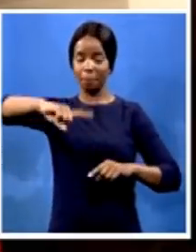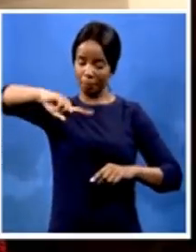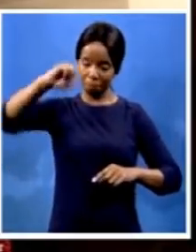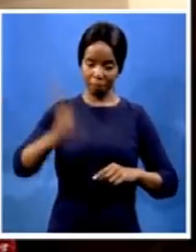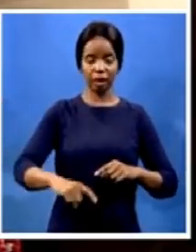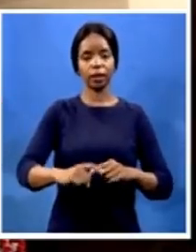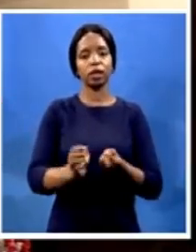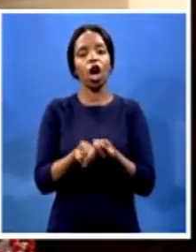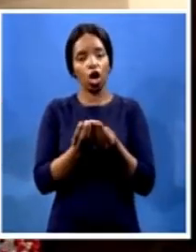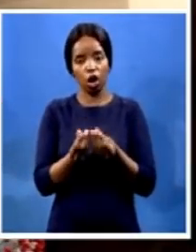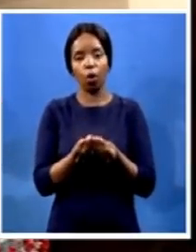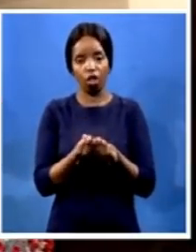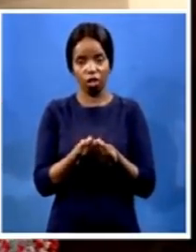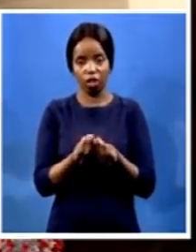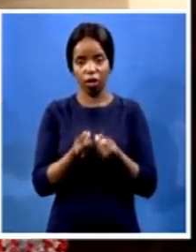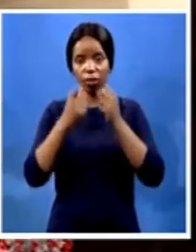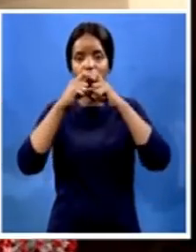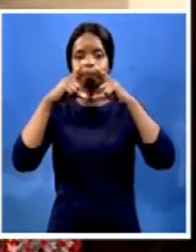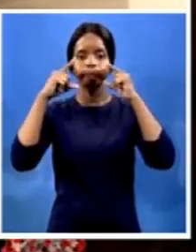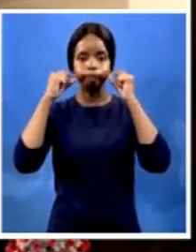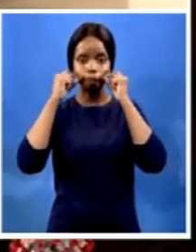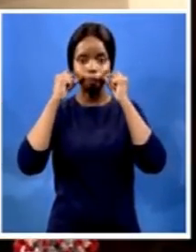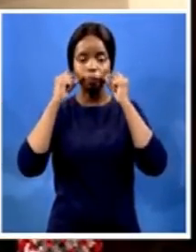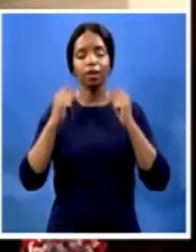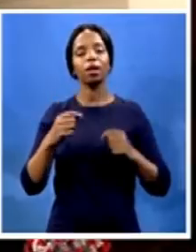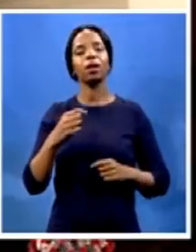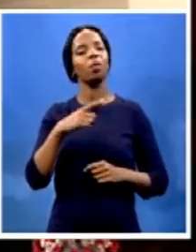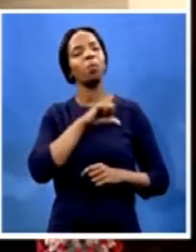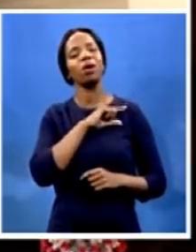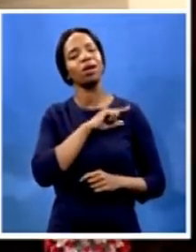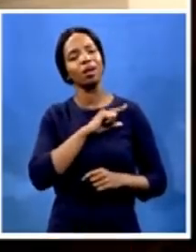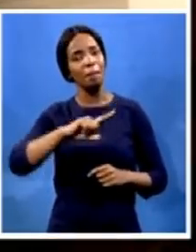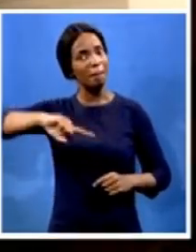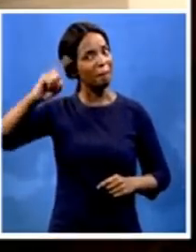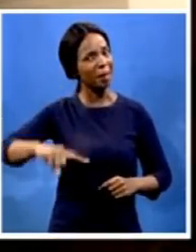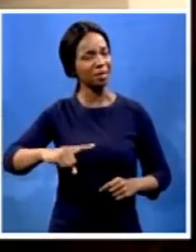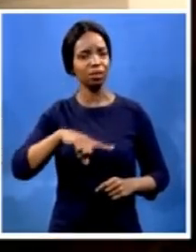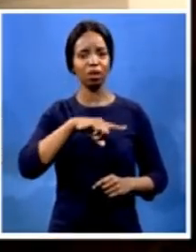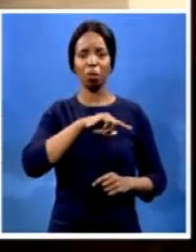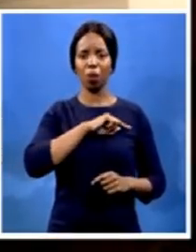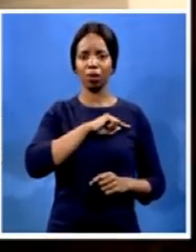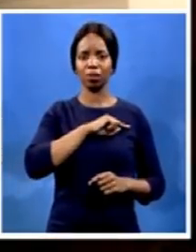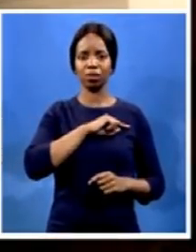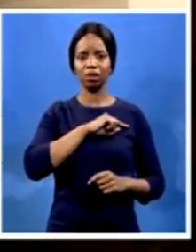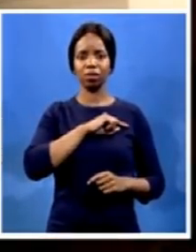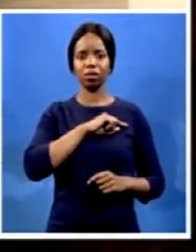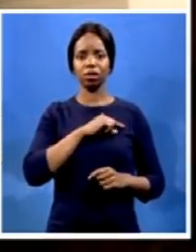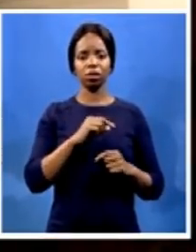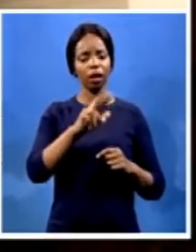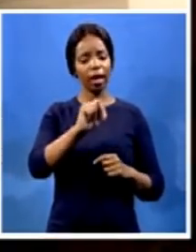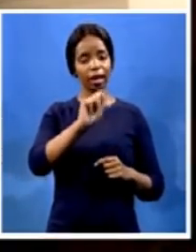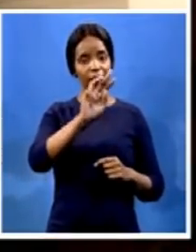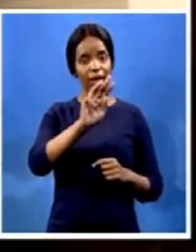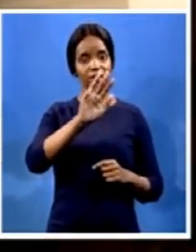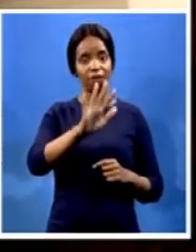Explain to the viewers why is it so important to use this mask as opposed to the N95 mask, for instance, which is so desperately